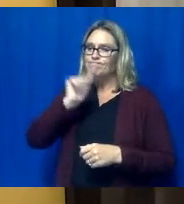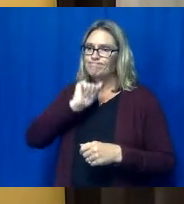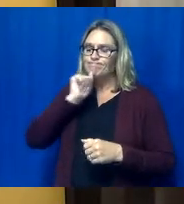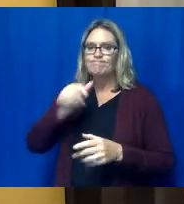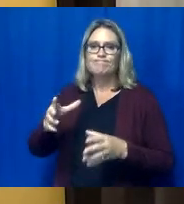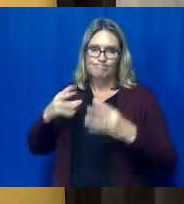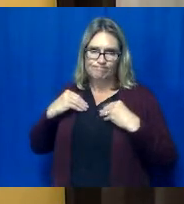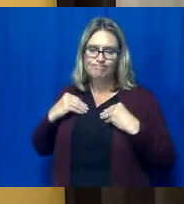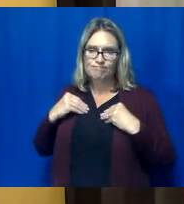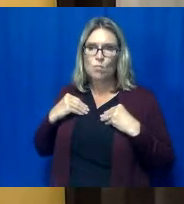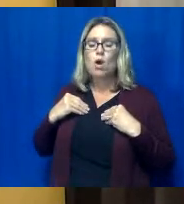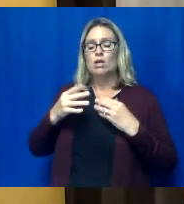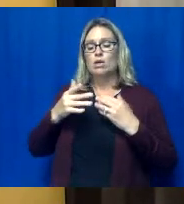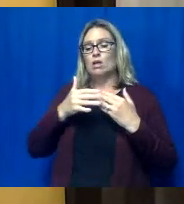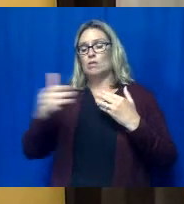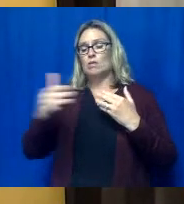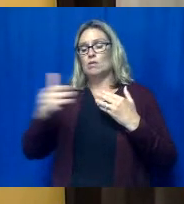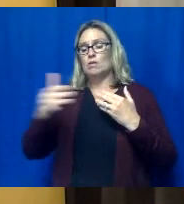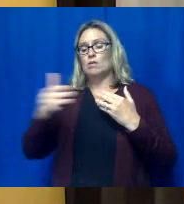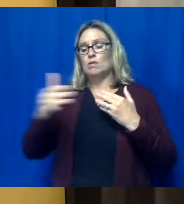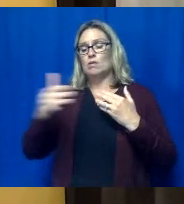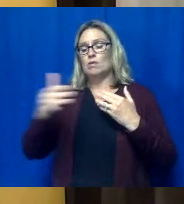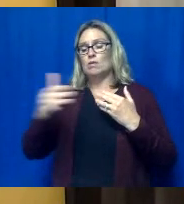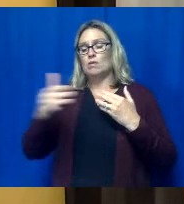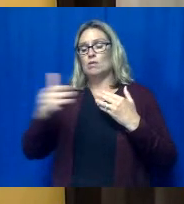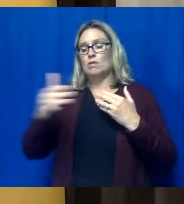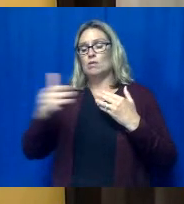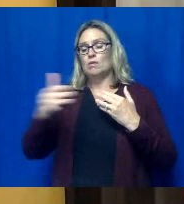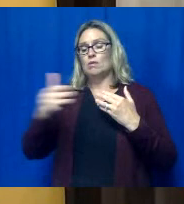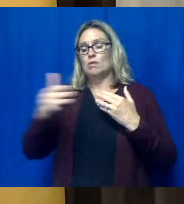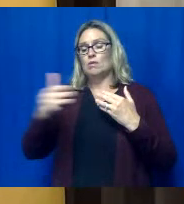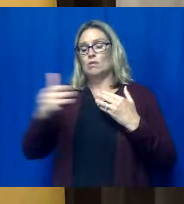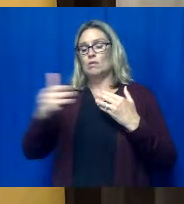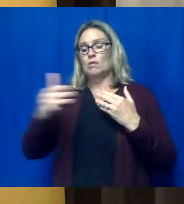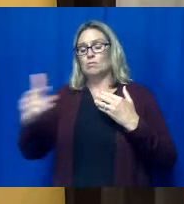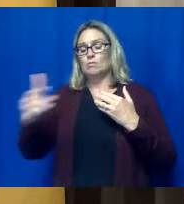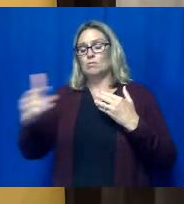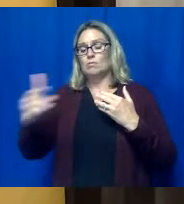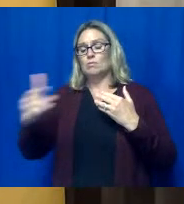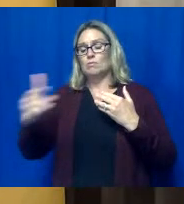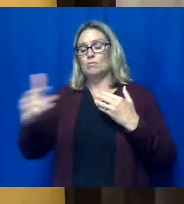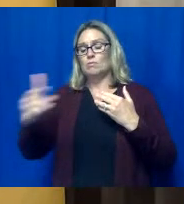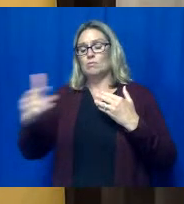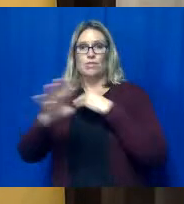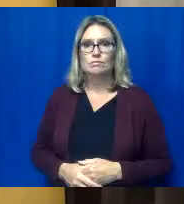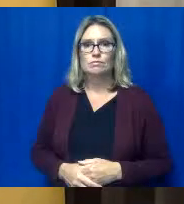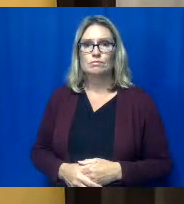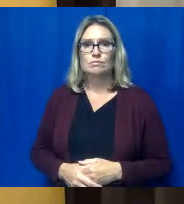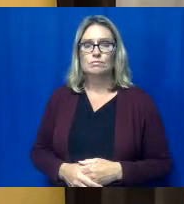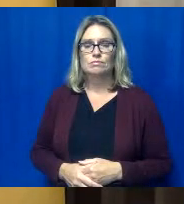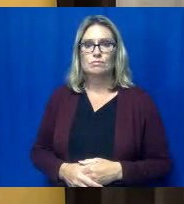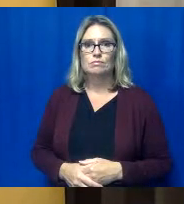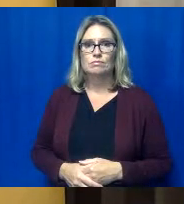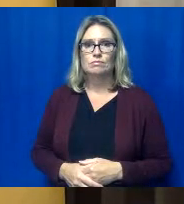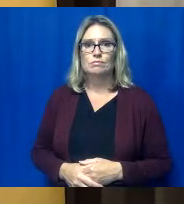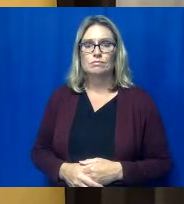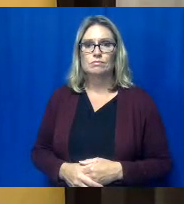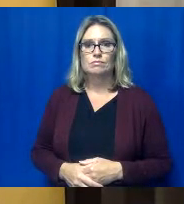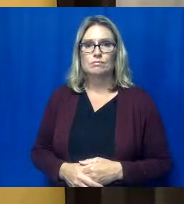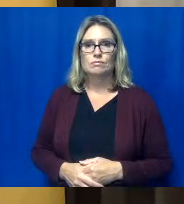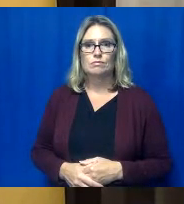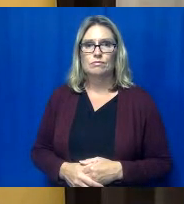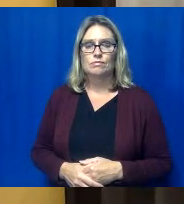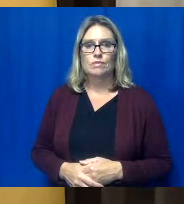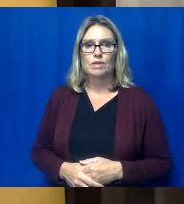fall. At this point in time, I would say that it's the growth, the rapidity at